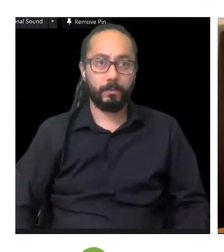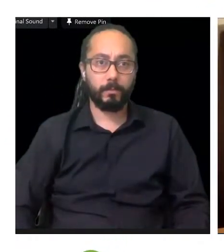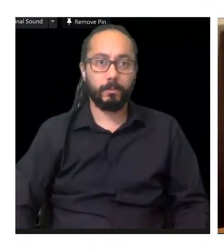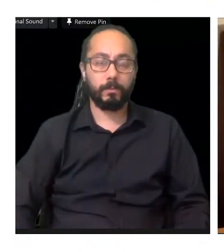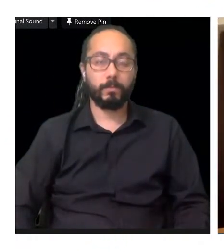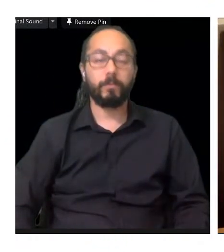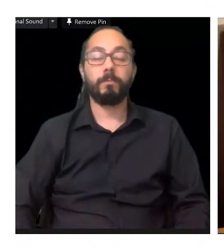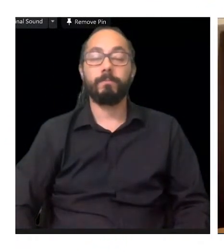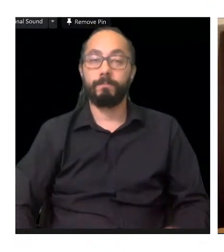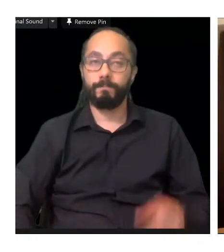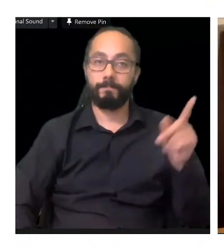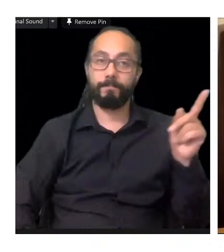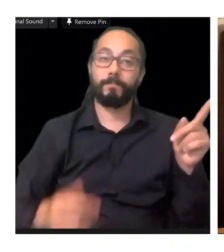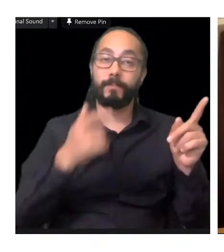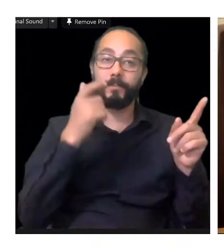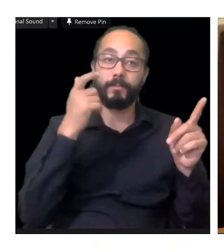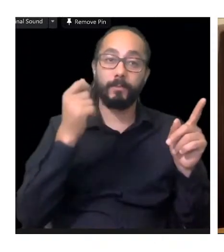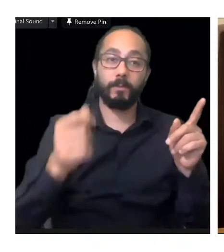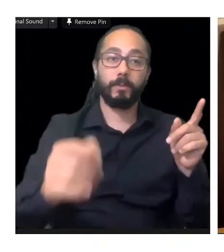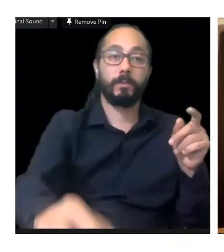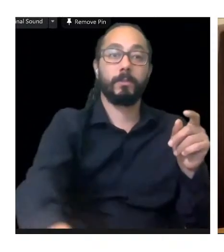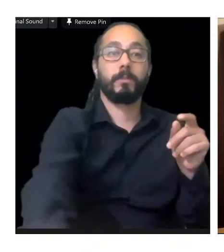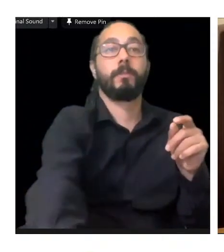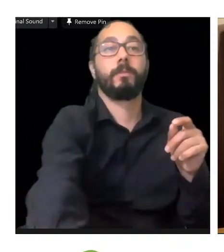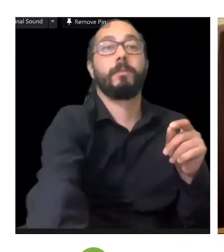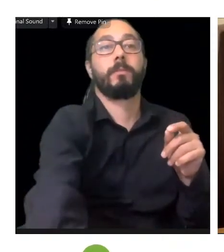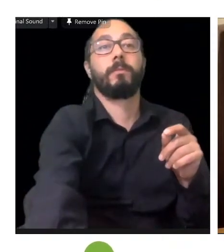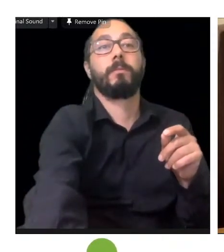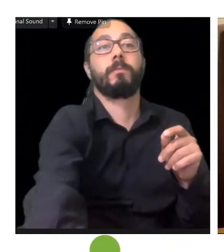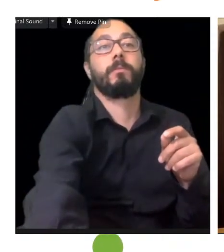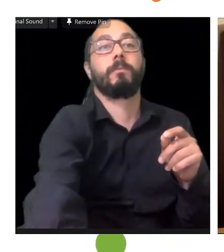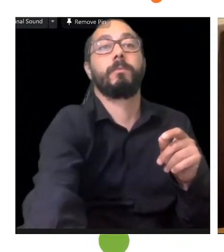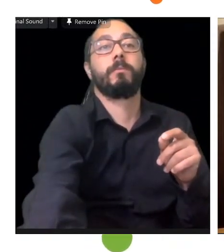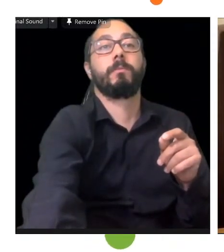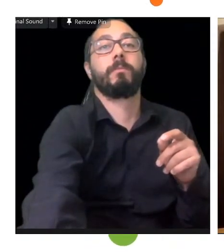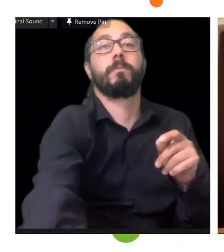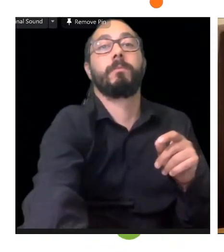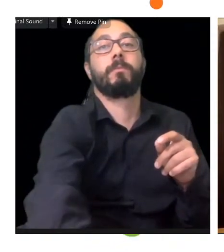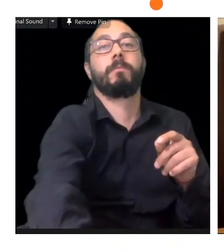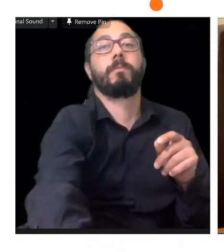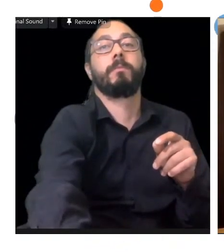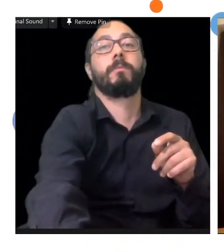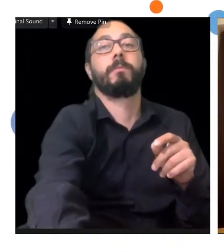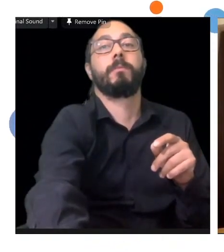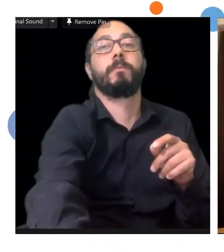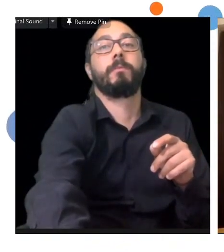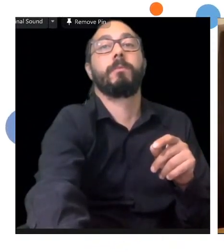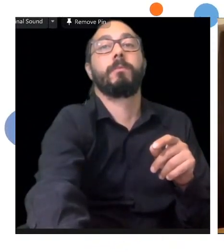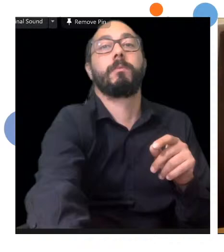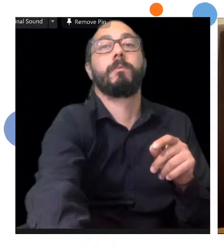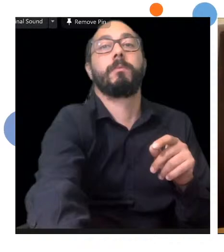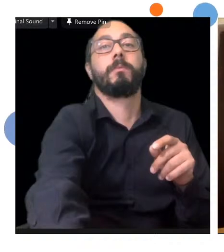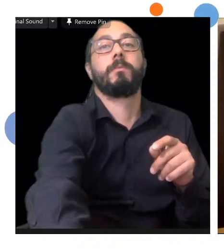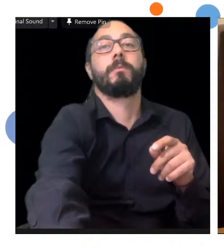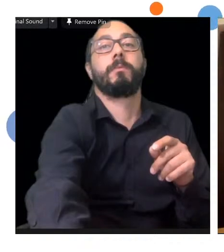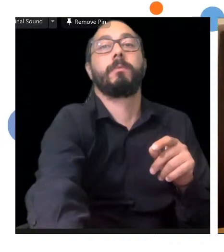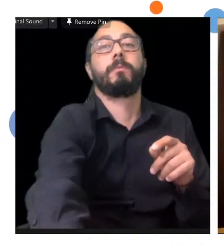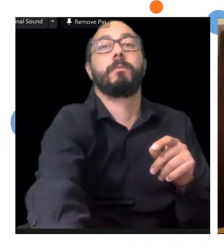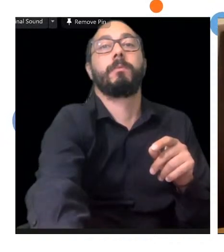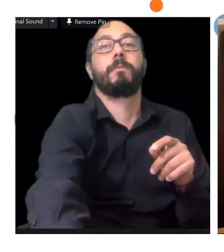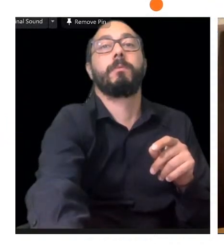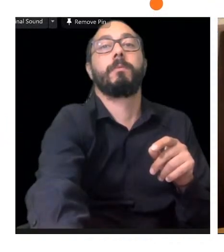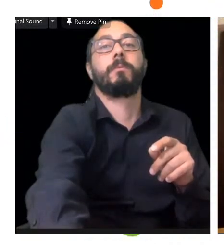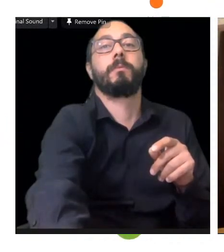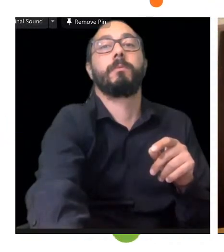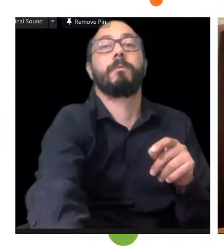right now is that so much of this is being driven out of the commercial piece is being driven out of the insurance